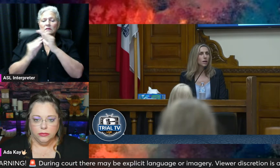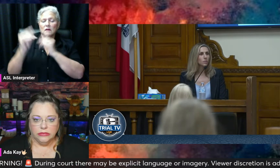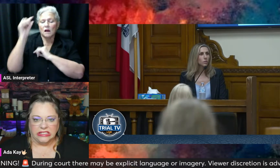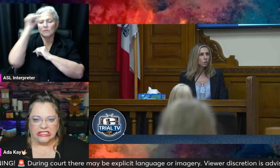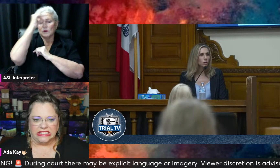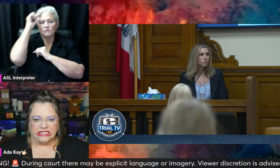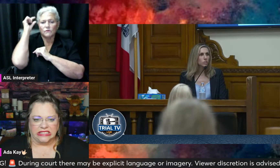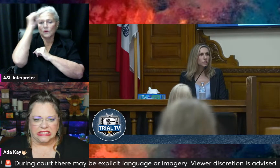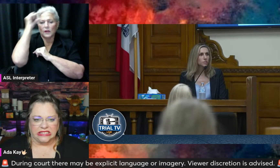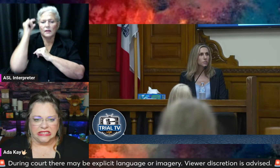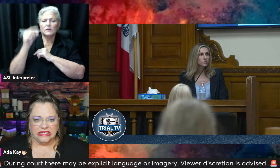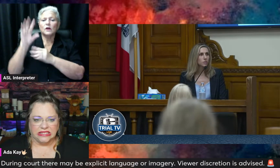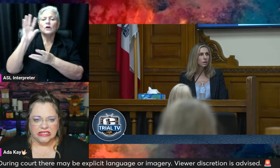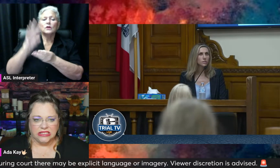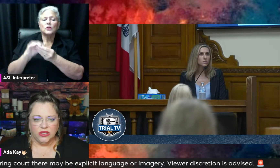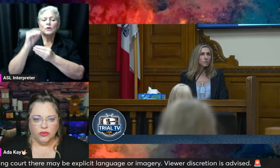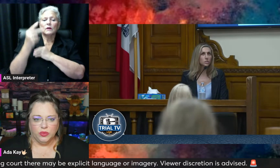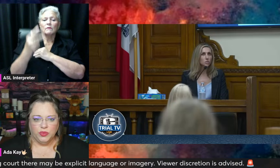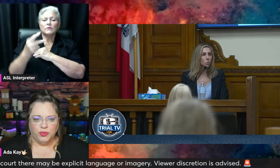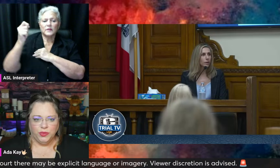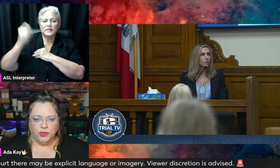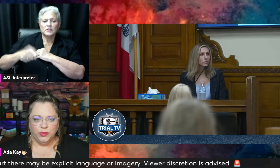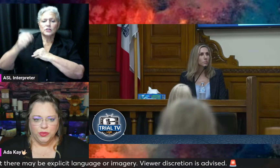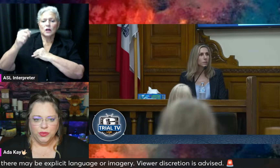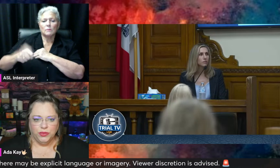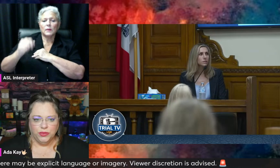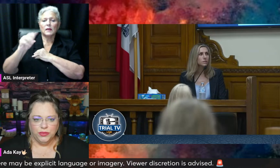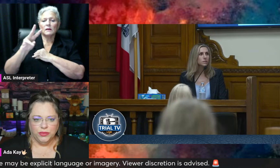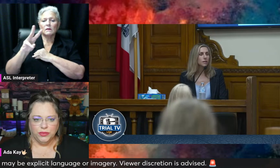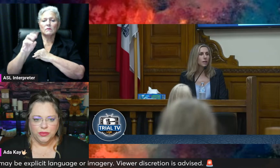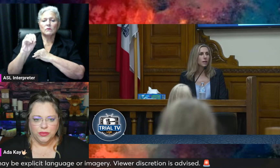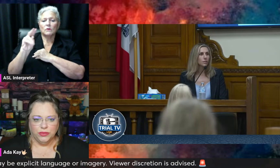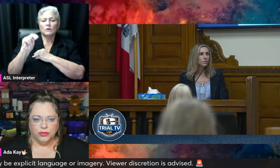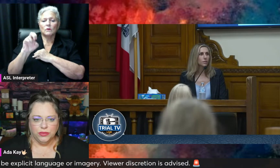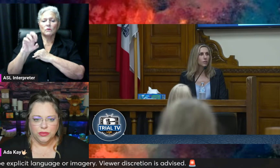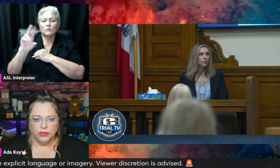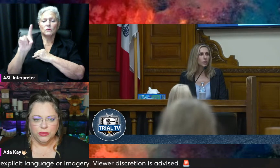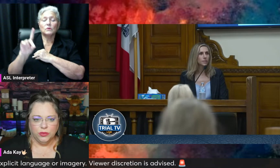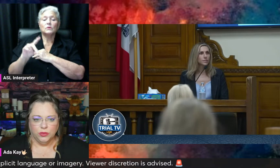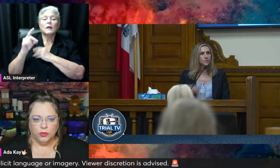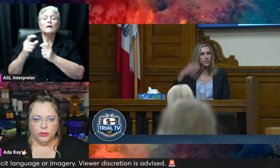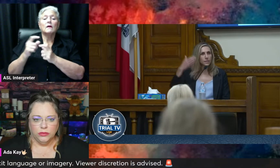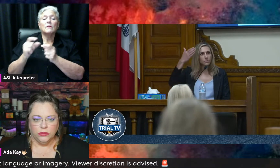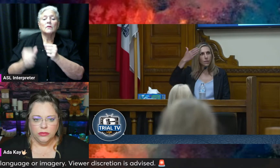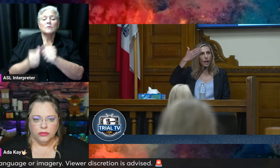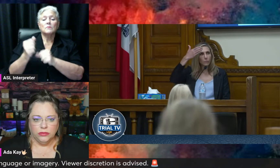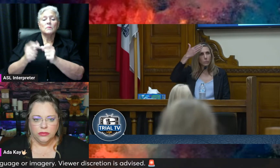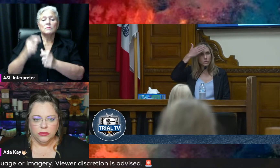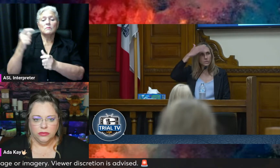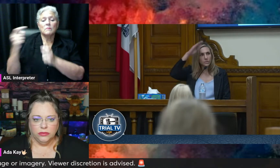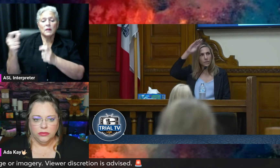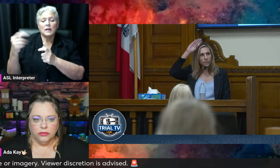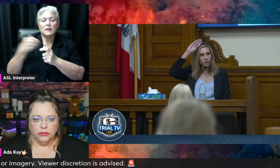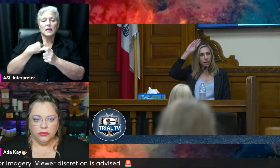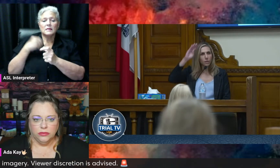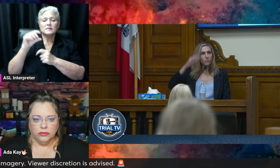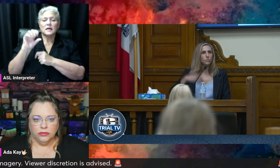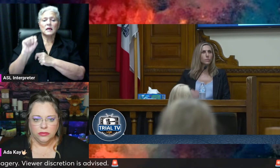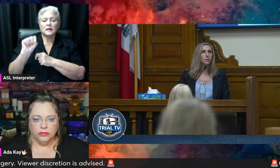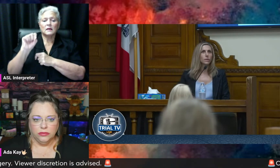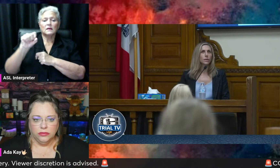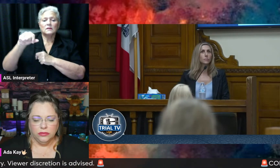wounds. The largest has a squared appearance. It created a skin flap with the